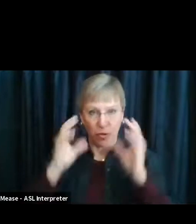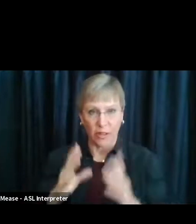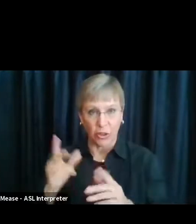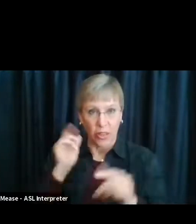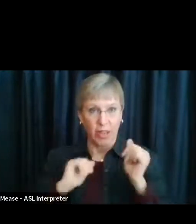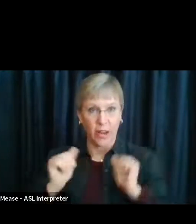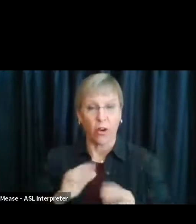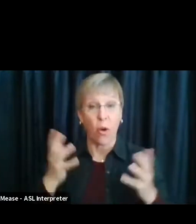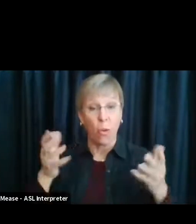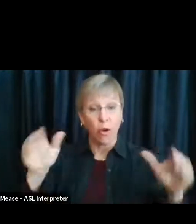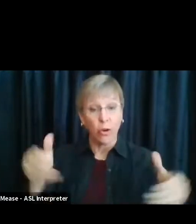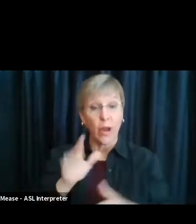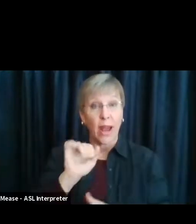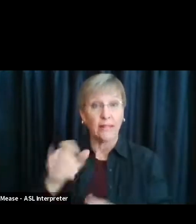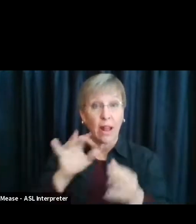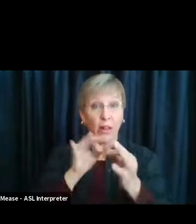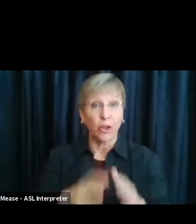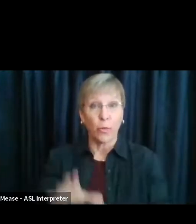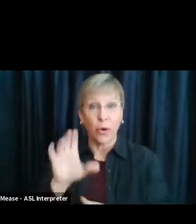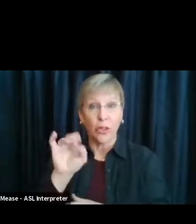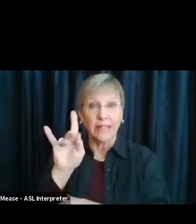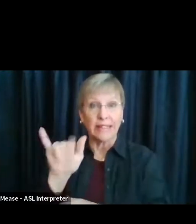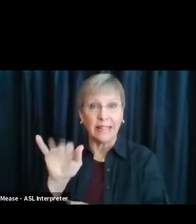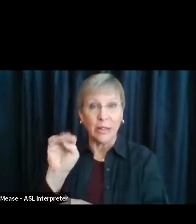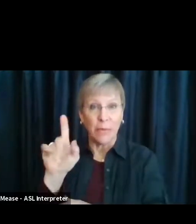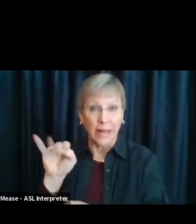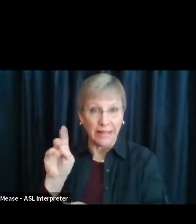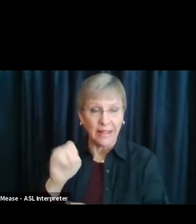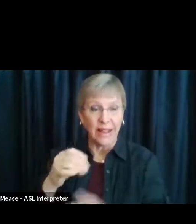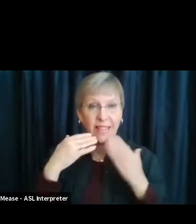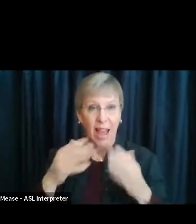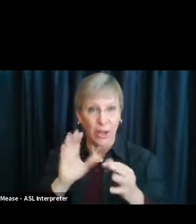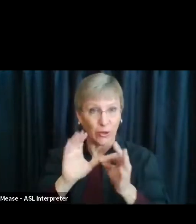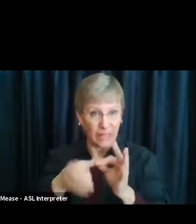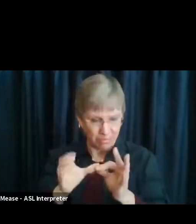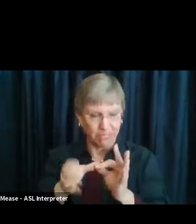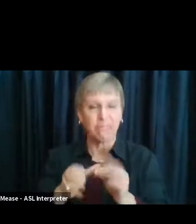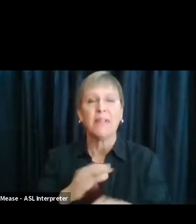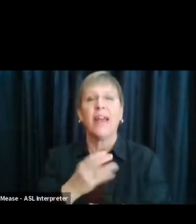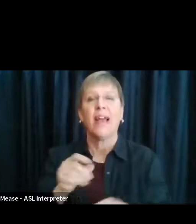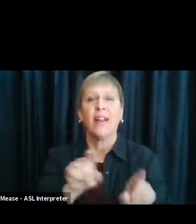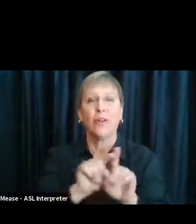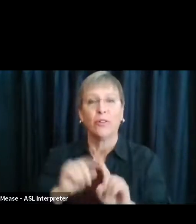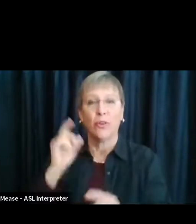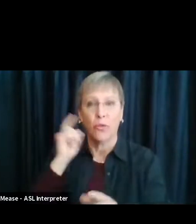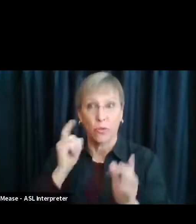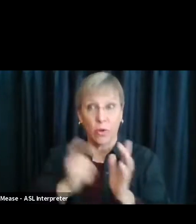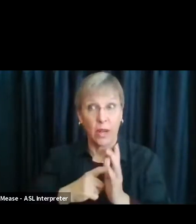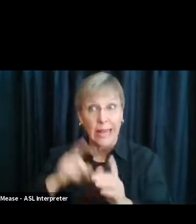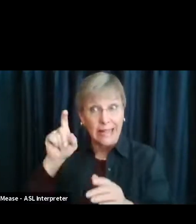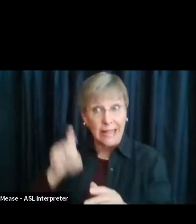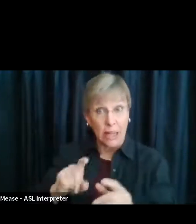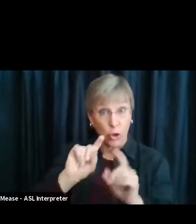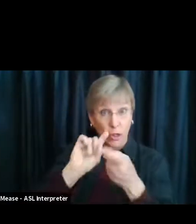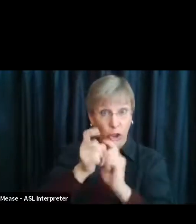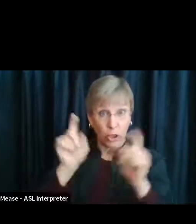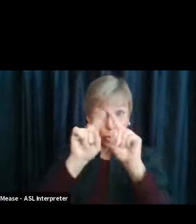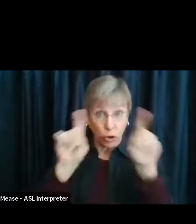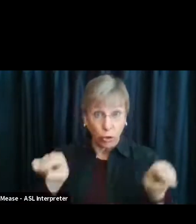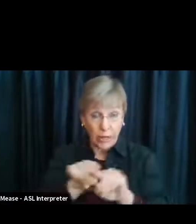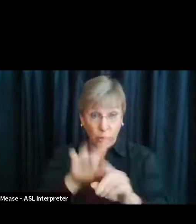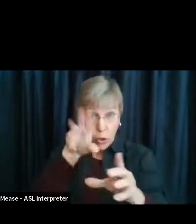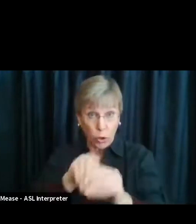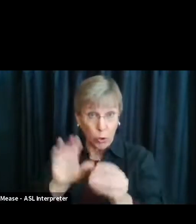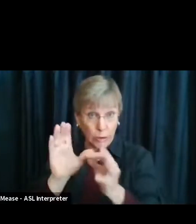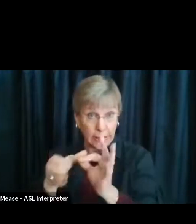I'd like to introduce our ASL interpreter, Cindy Mees. Thank you, Cindy. And please note that if you need to adjust your screen view to include